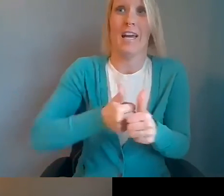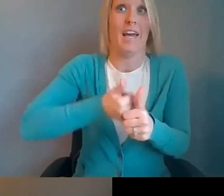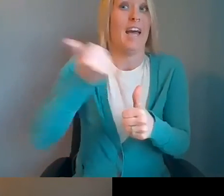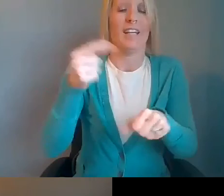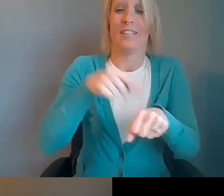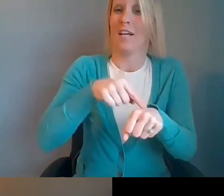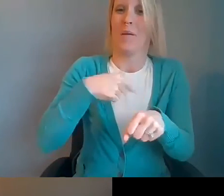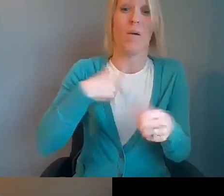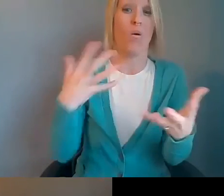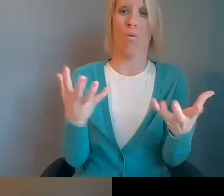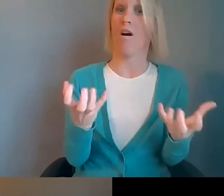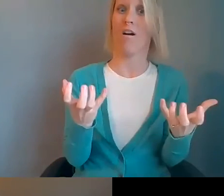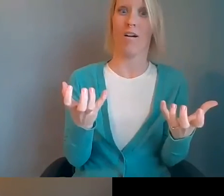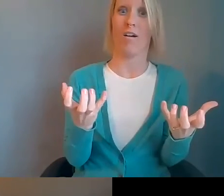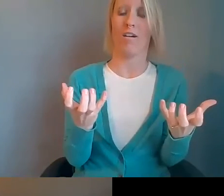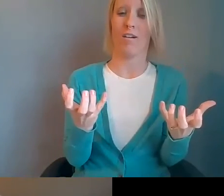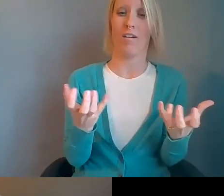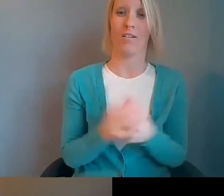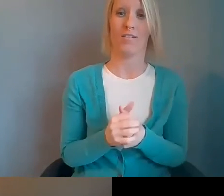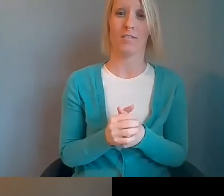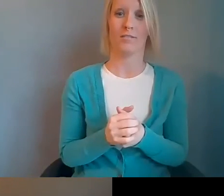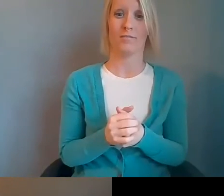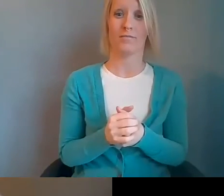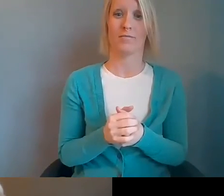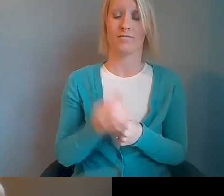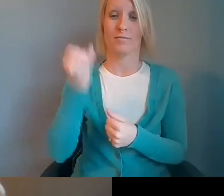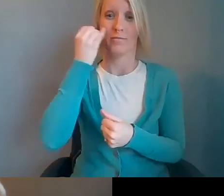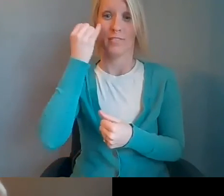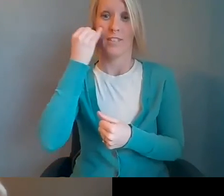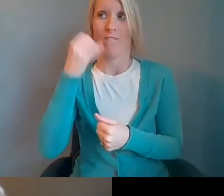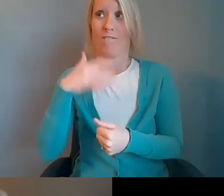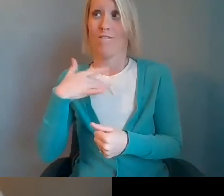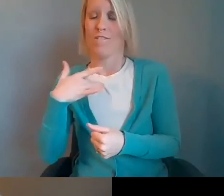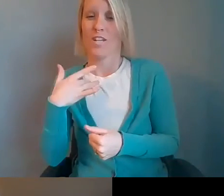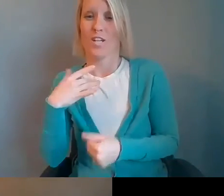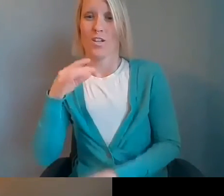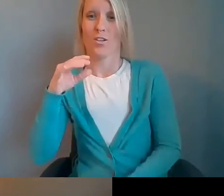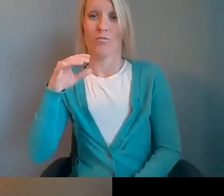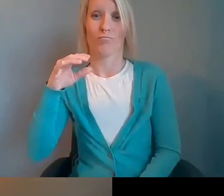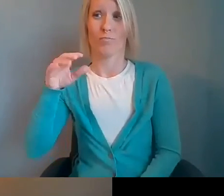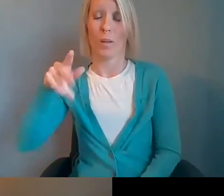So if I feel like having a burgundy color, I can put a burgundy ink in.